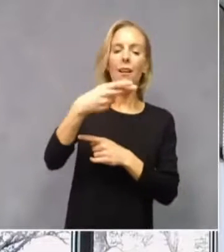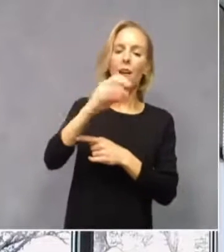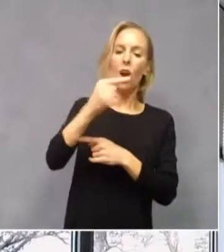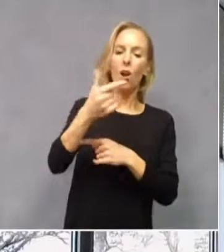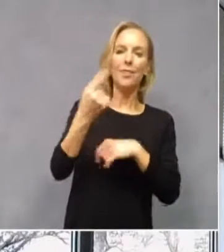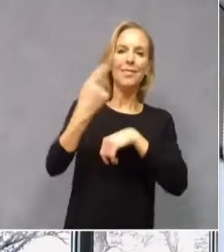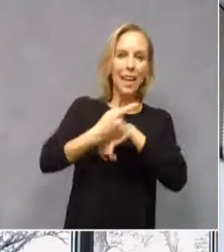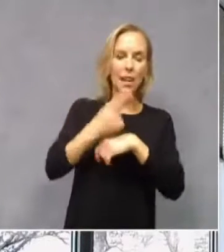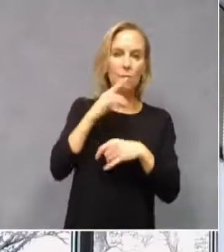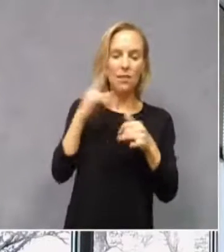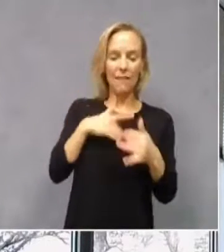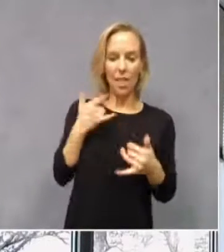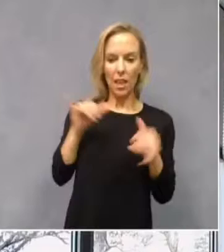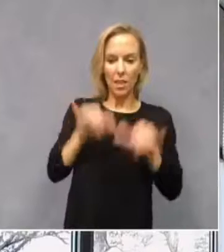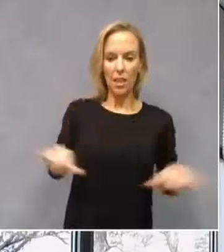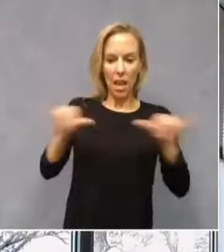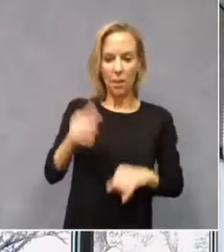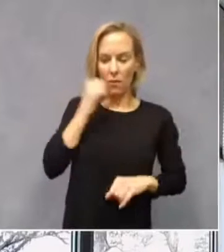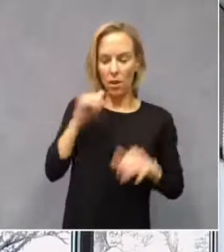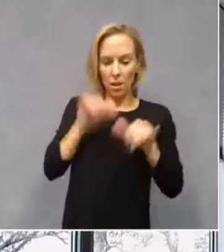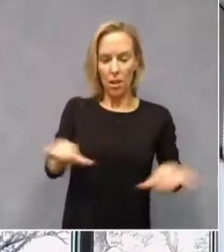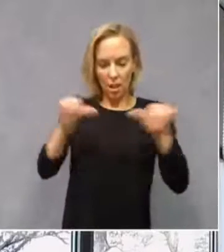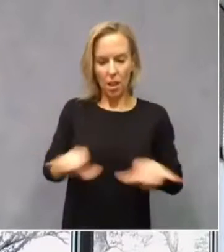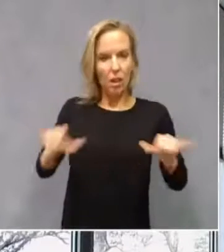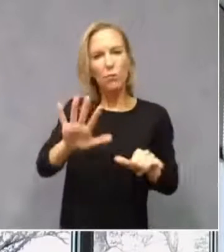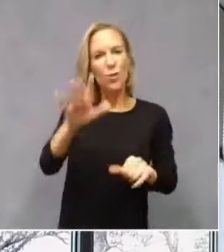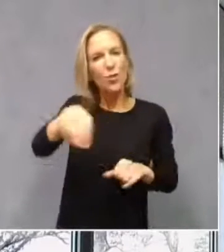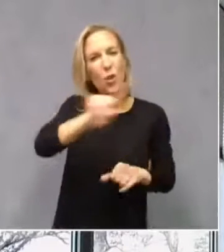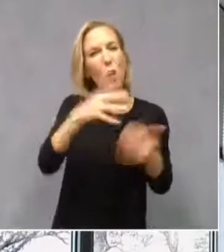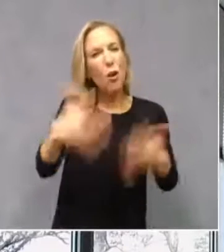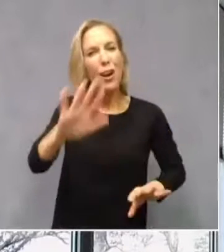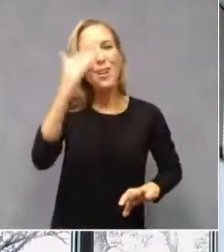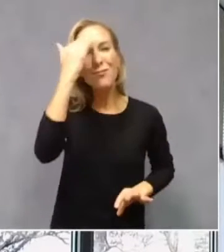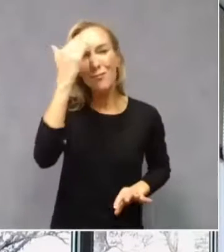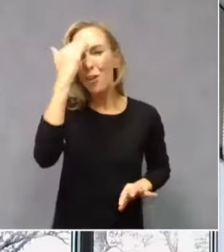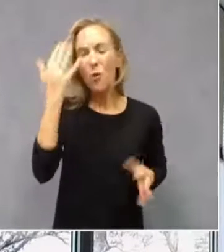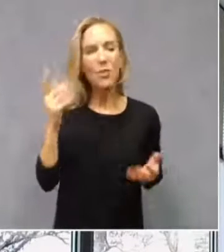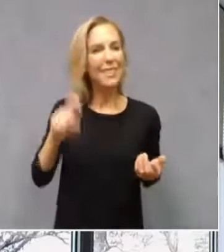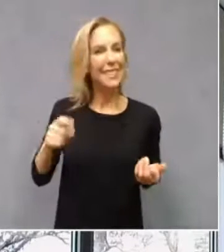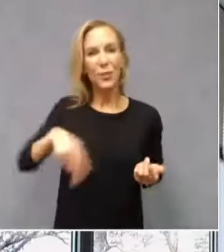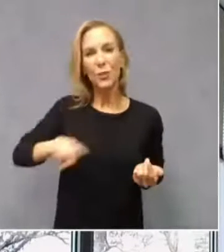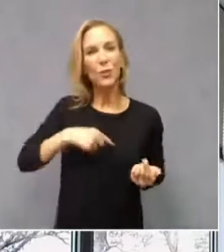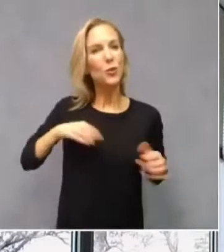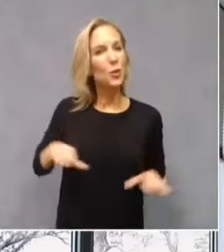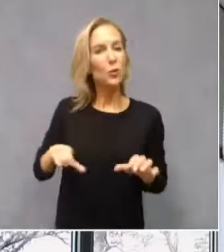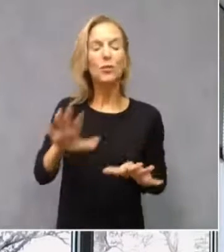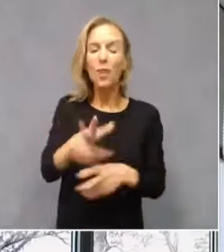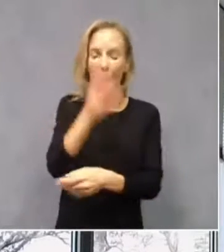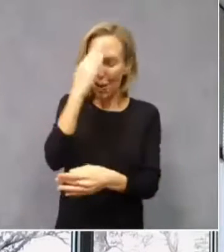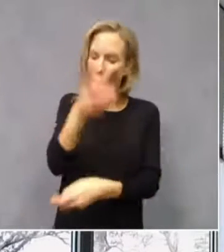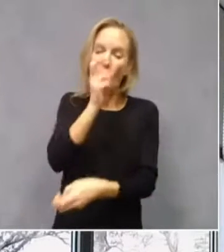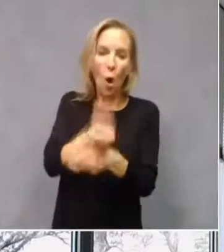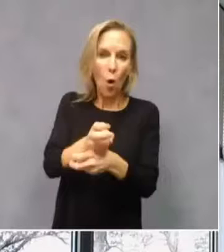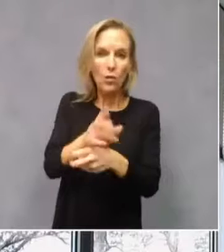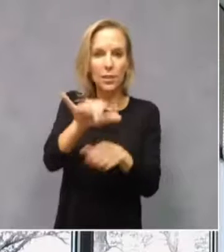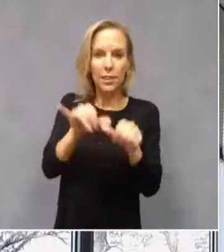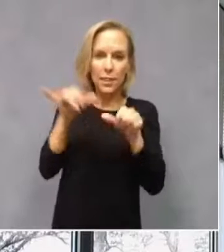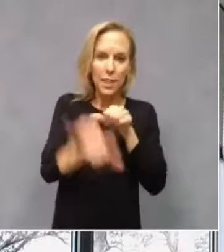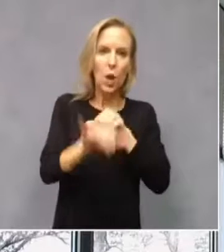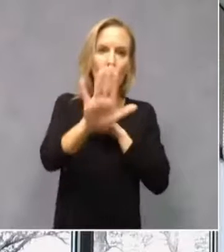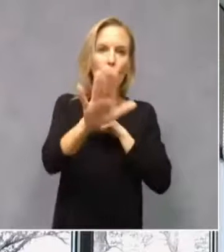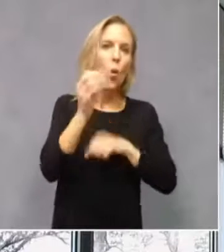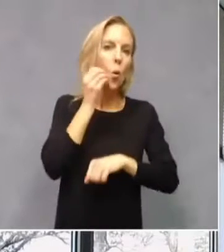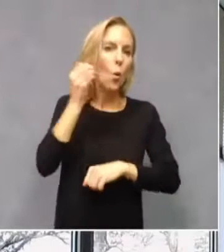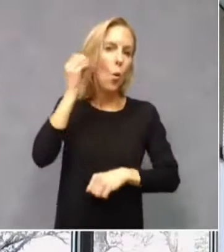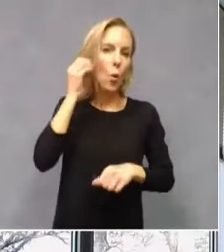know what needs to be done. As hard as it is, you need to stay with only your own household all the